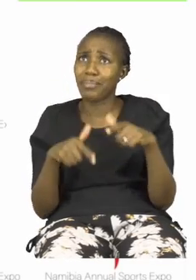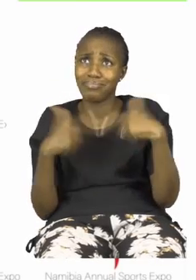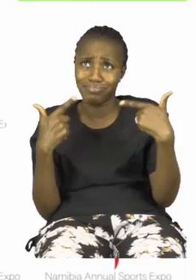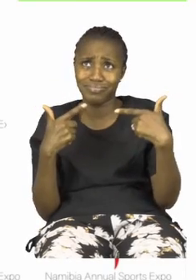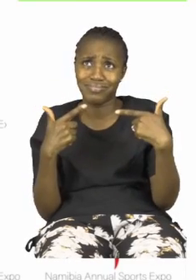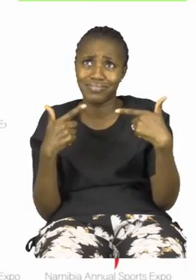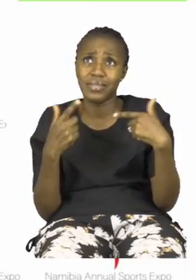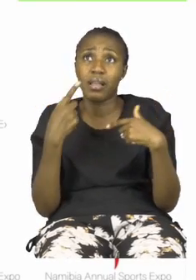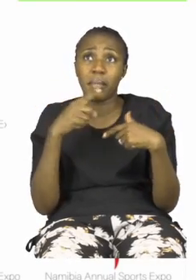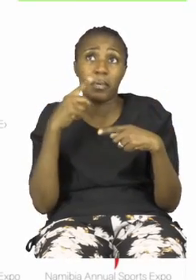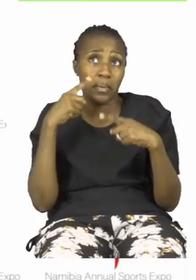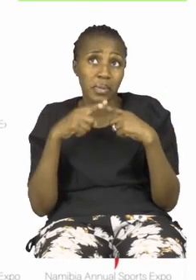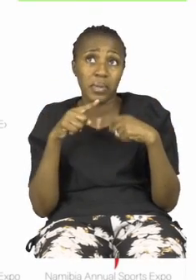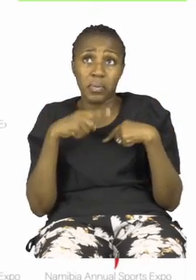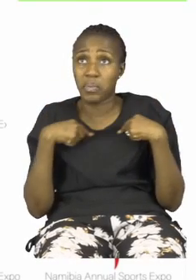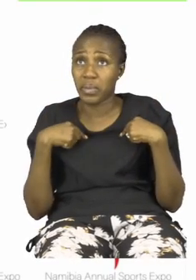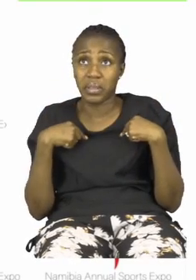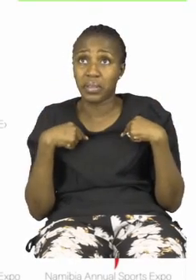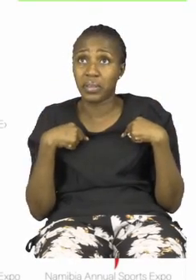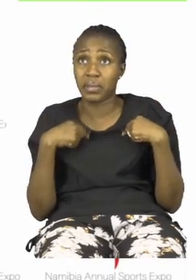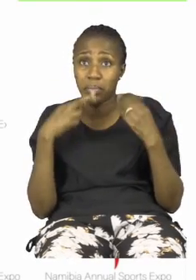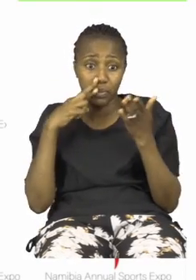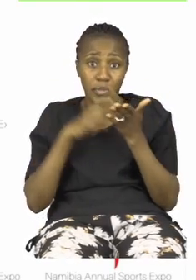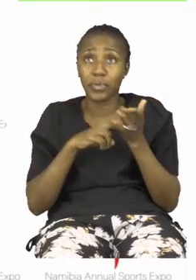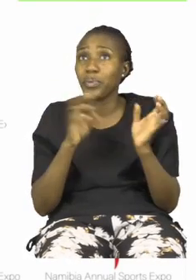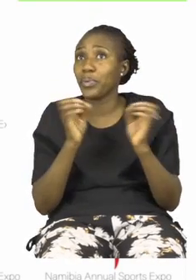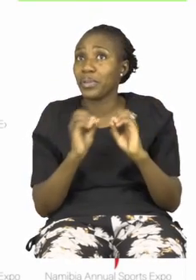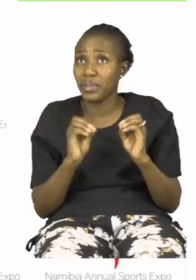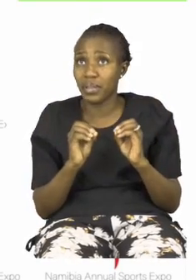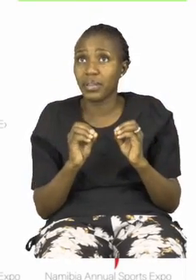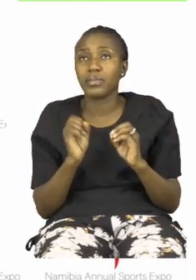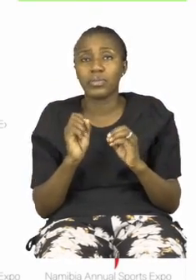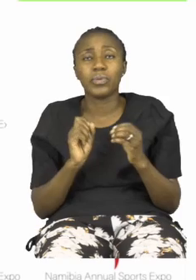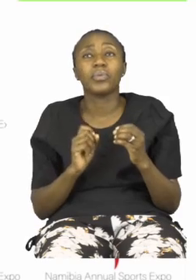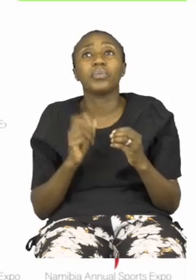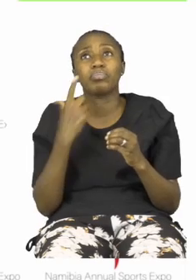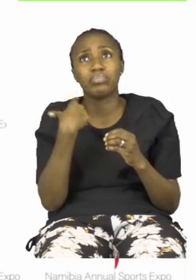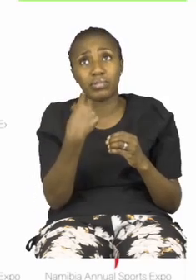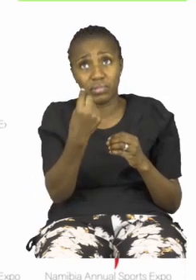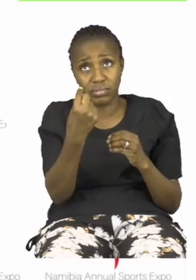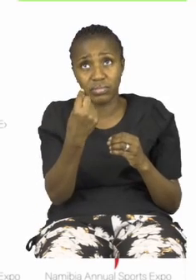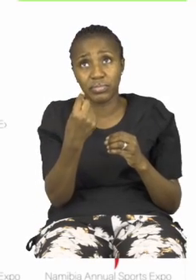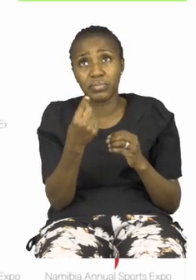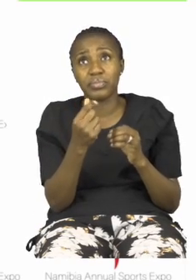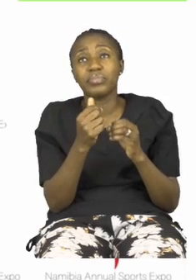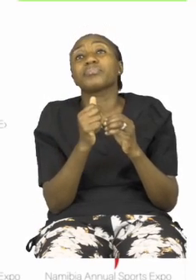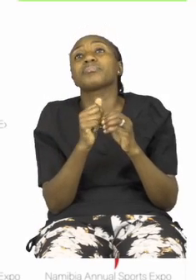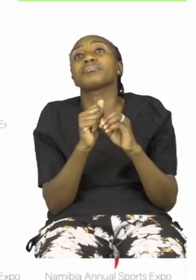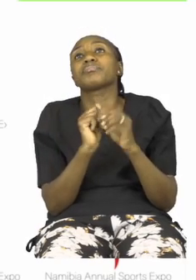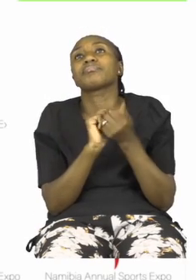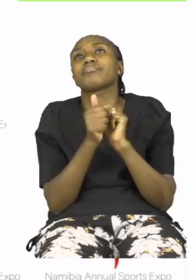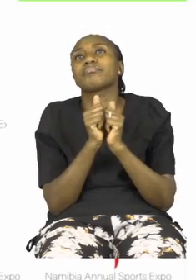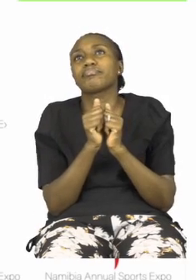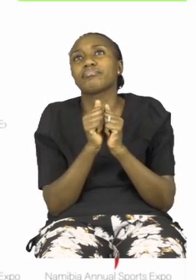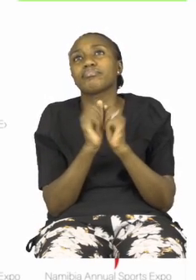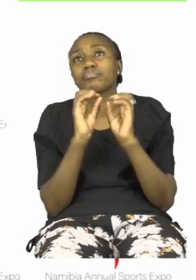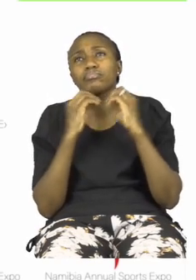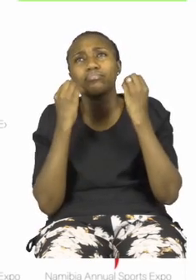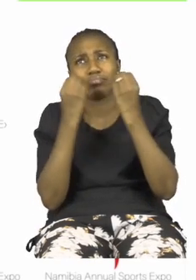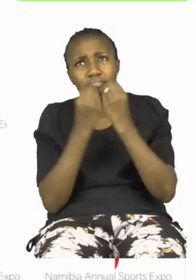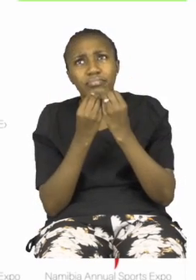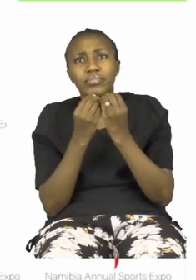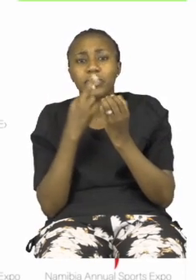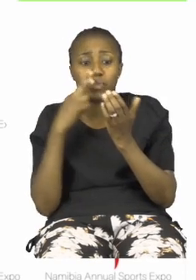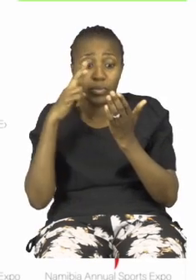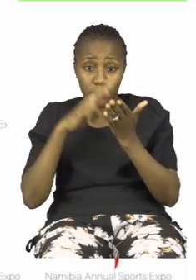officially recognized. So we went to our sports commission and we got registered in 2010. And then since then,